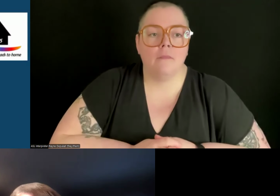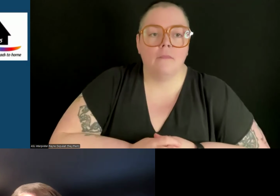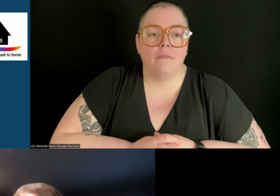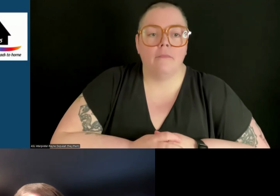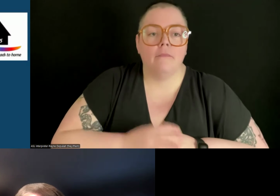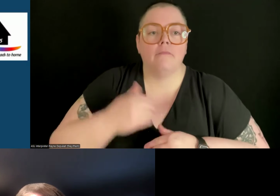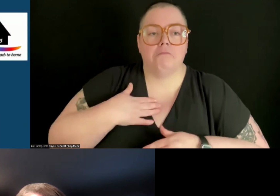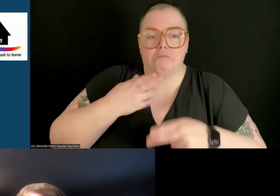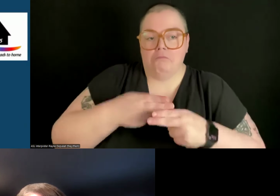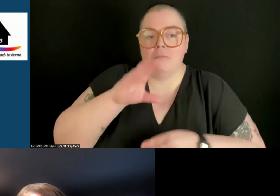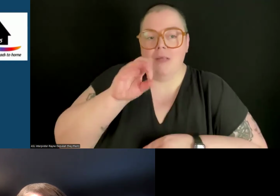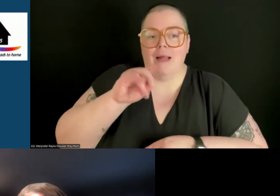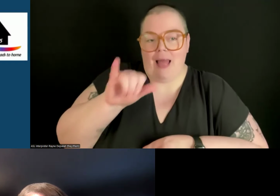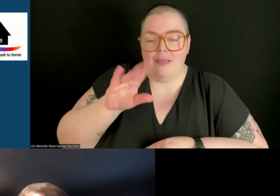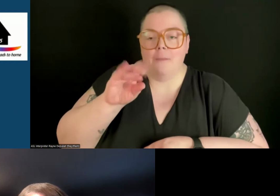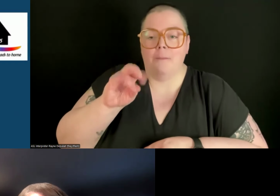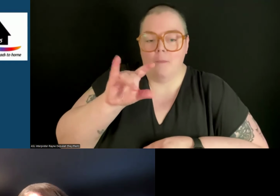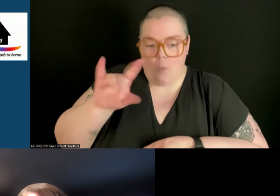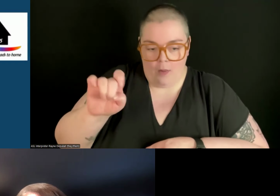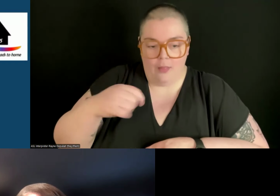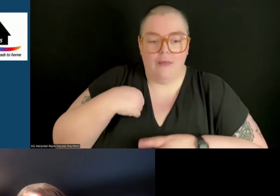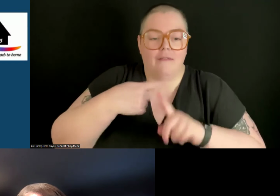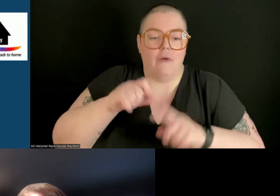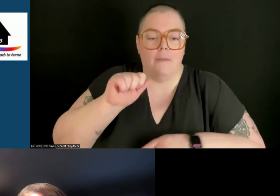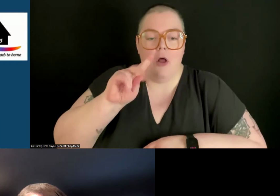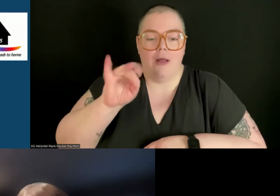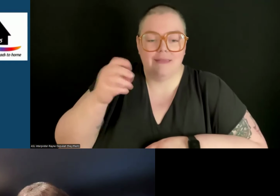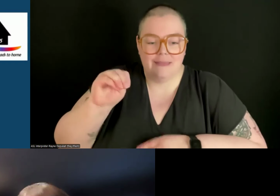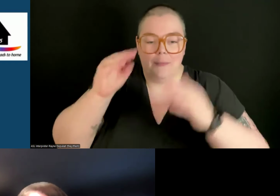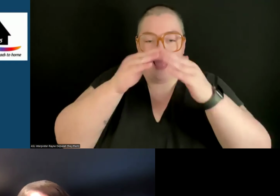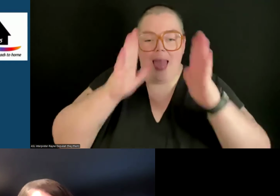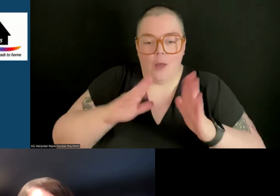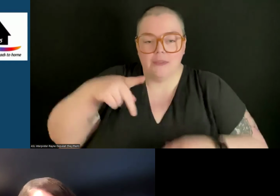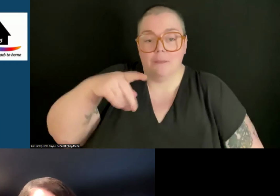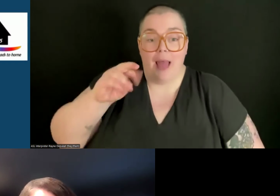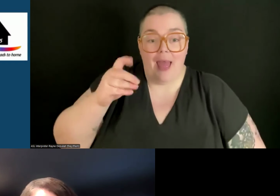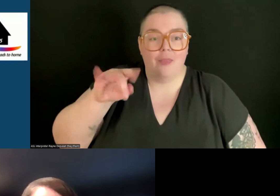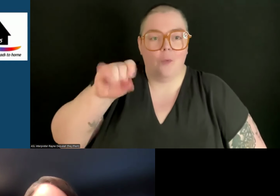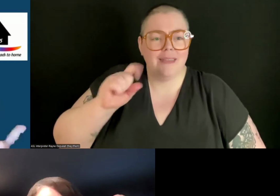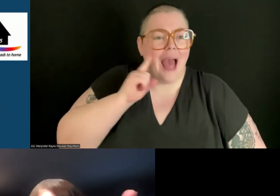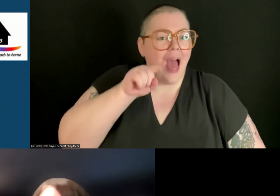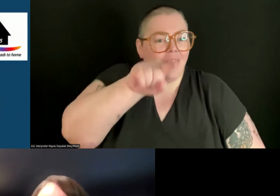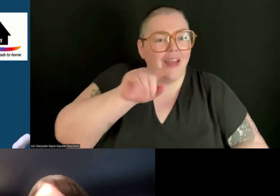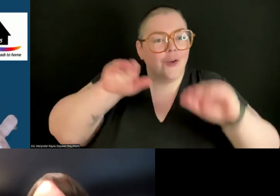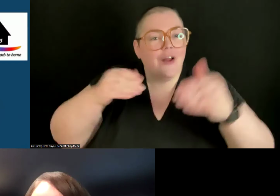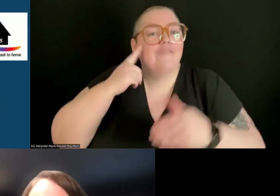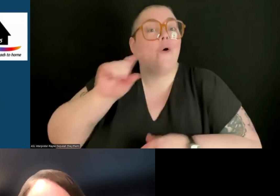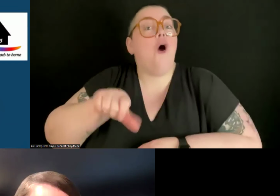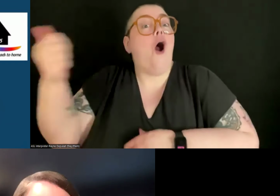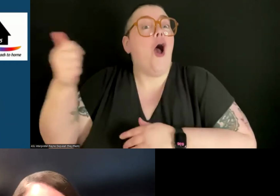I'm Cathy Boyle from Autism Housing Pathways. Allison, I believe you gave the introduction for our other